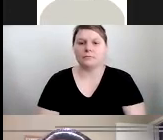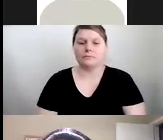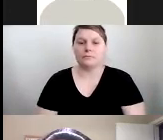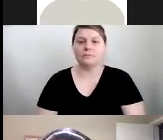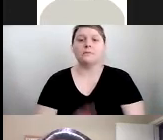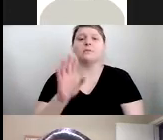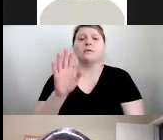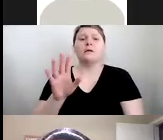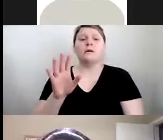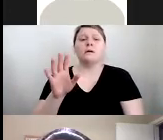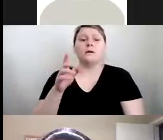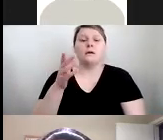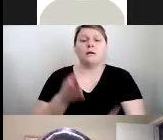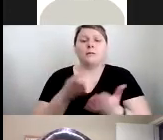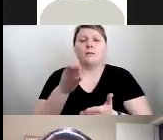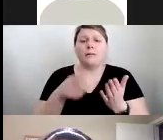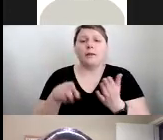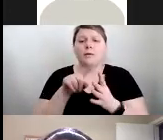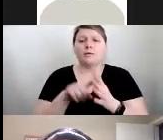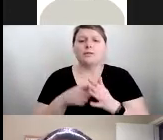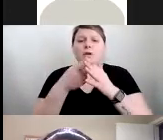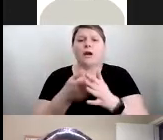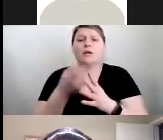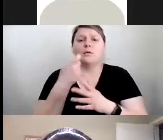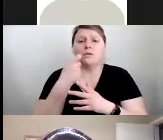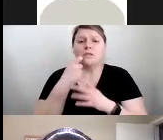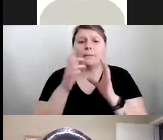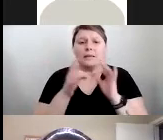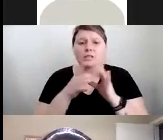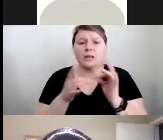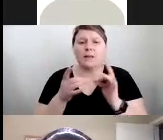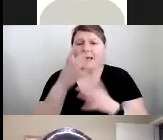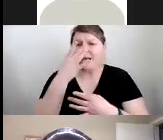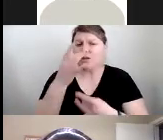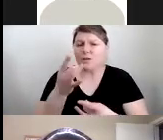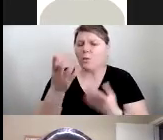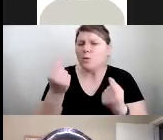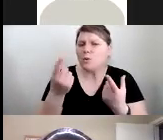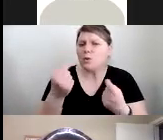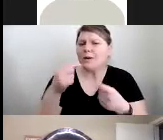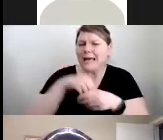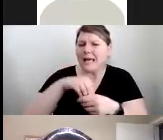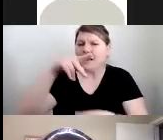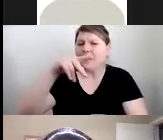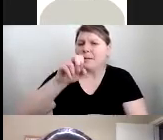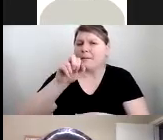Dr. Halsey, you may be starting on kind of what you just shared might be from this, but I'd be curious to hear more about what you did while you were in Peru for a few